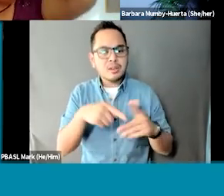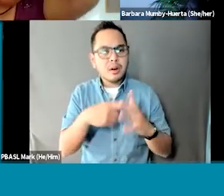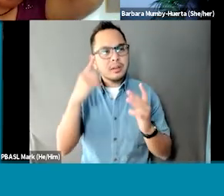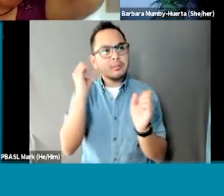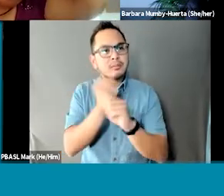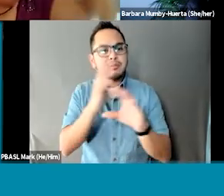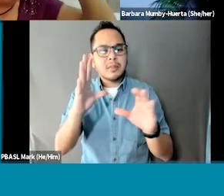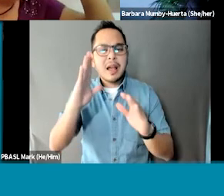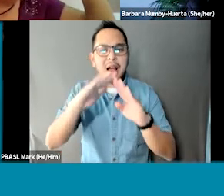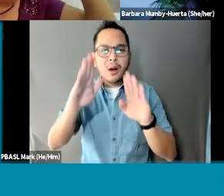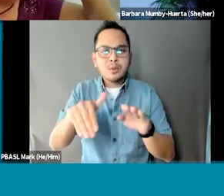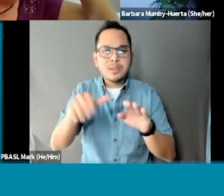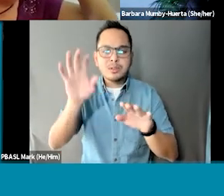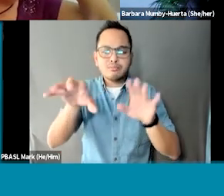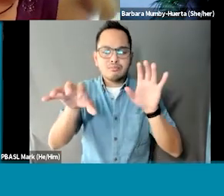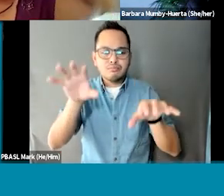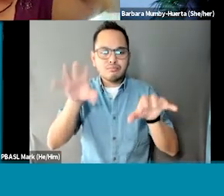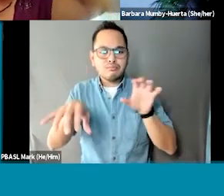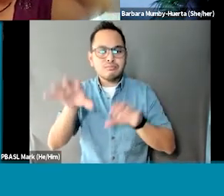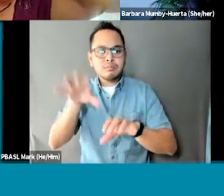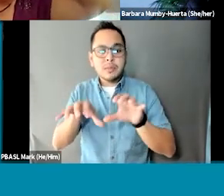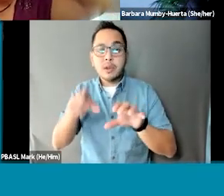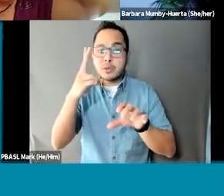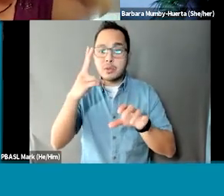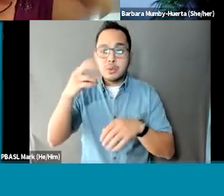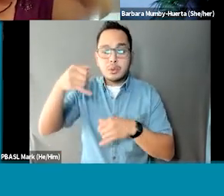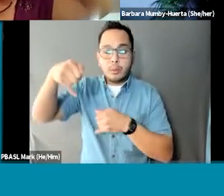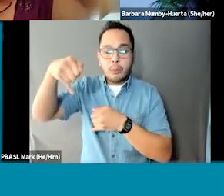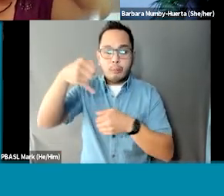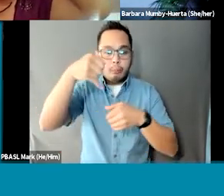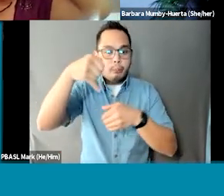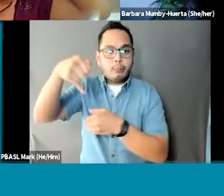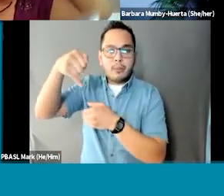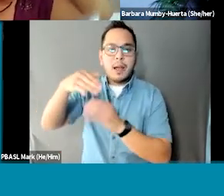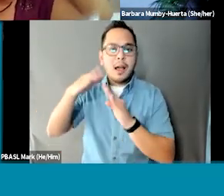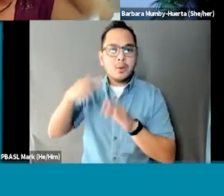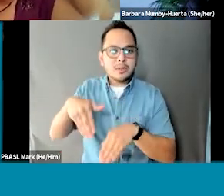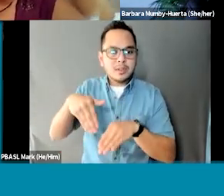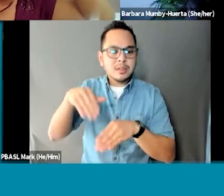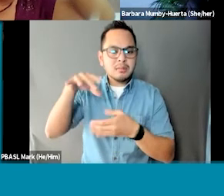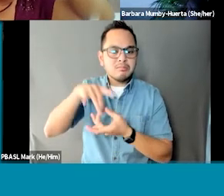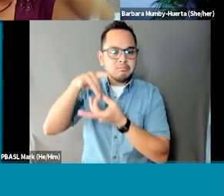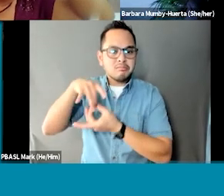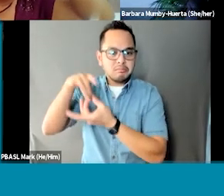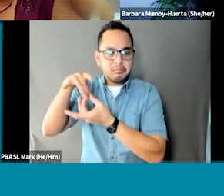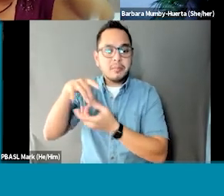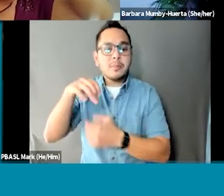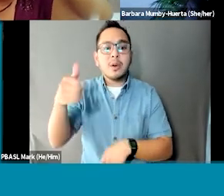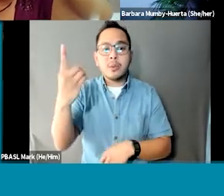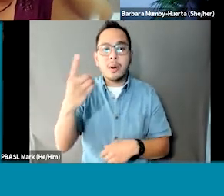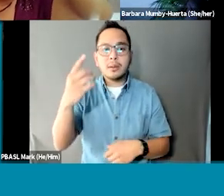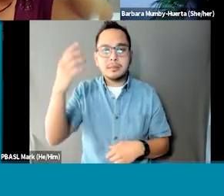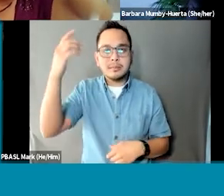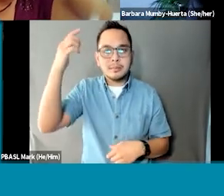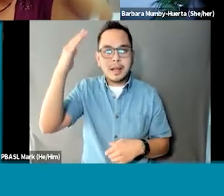And there's 2 houses flying in the air tied to something out of the frame. And then there's one of the houses hit her